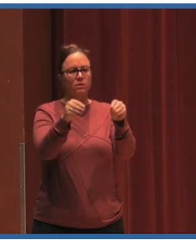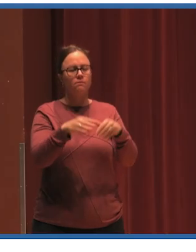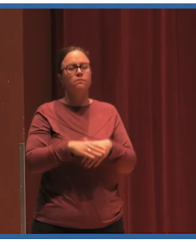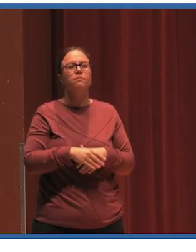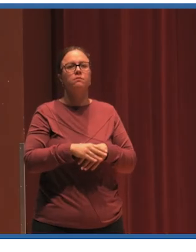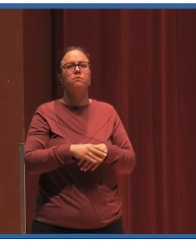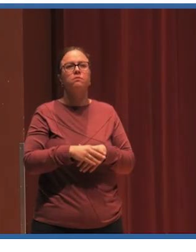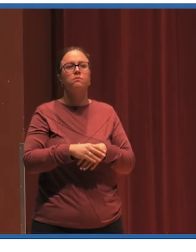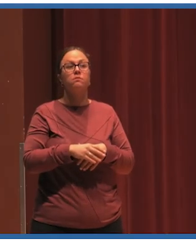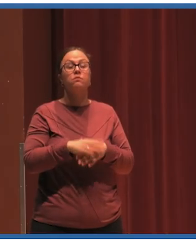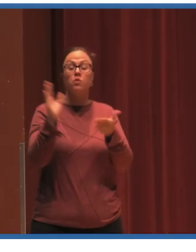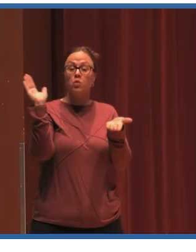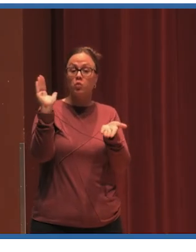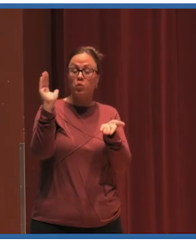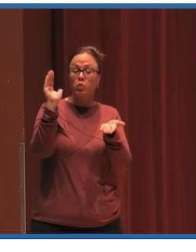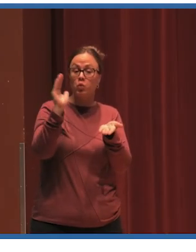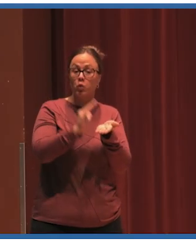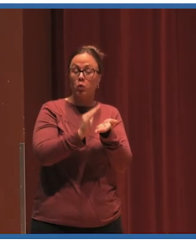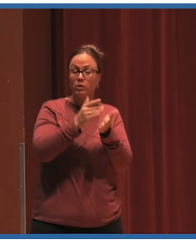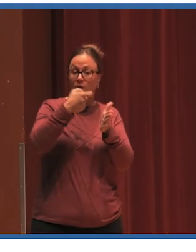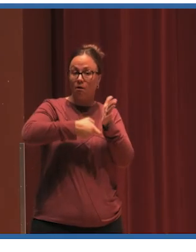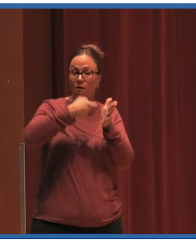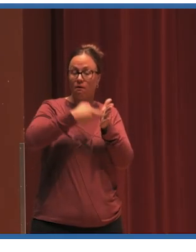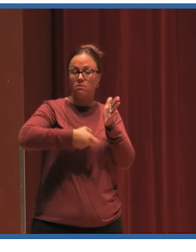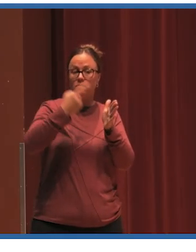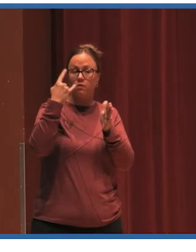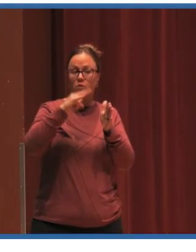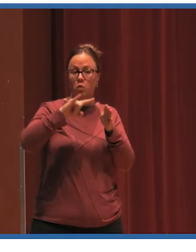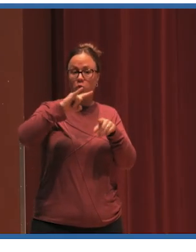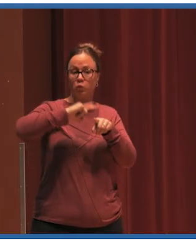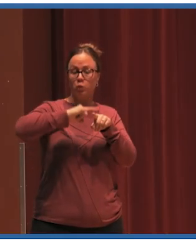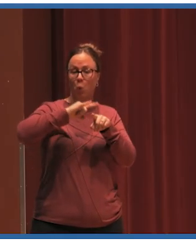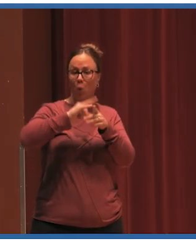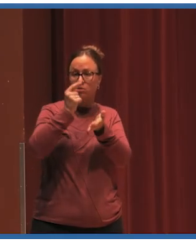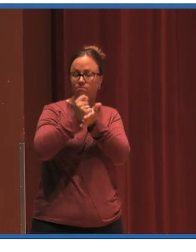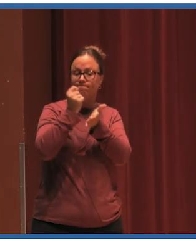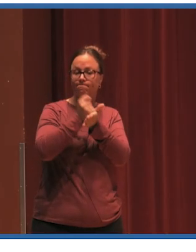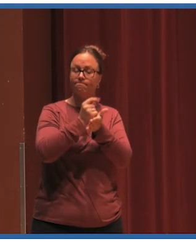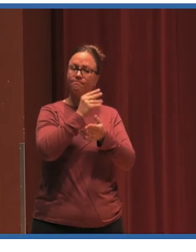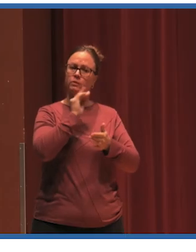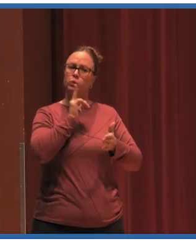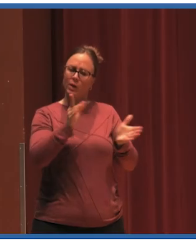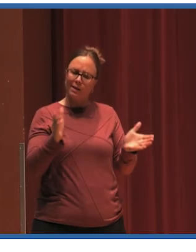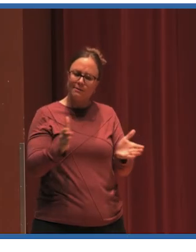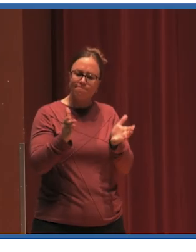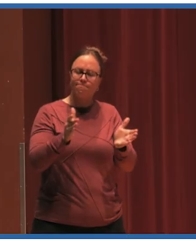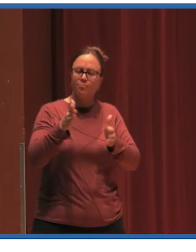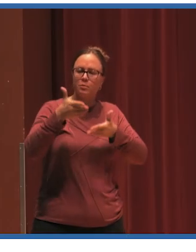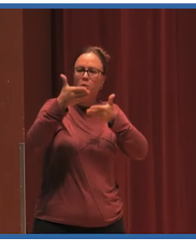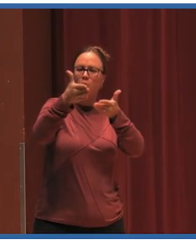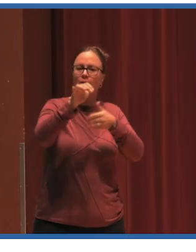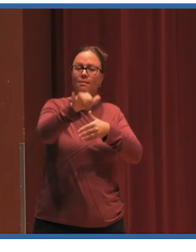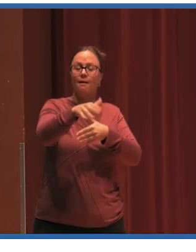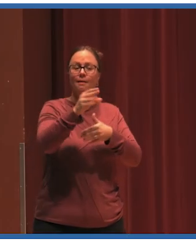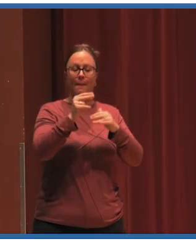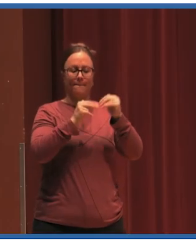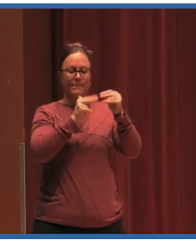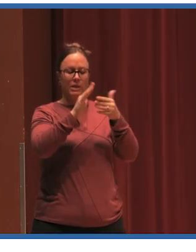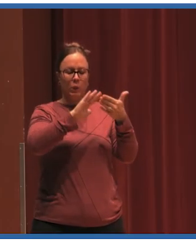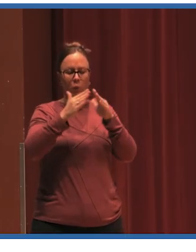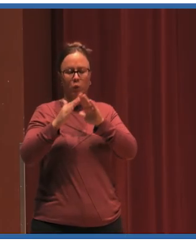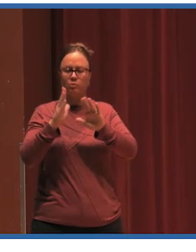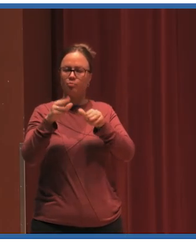also reducing out-of-pocket costs for smoking cessation treatments and really promoting smoking cessation, and building communities that provide